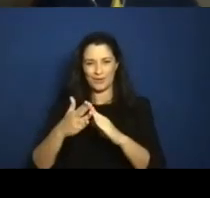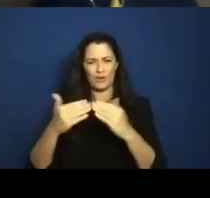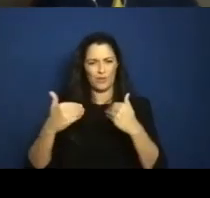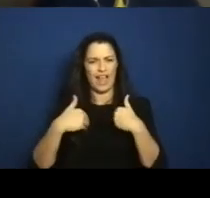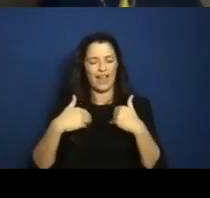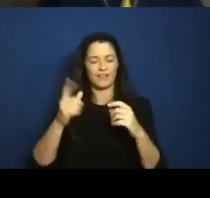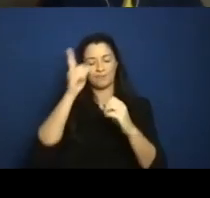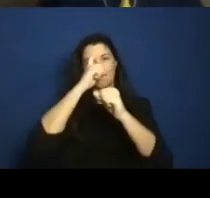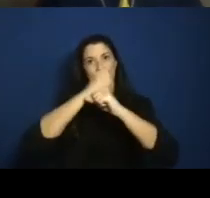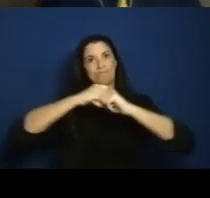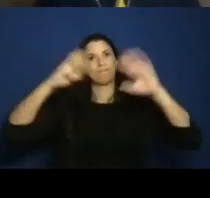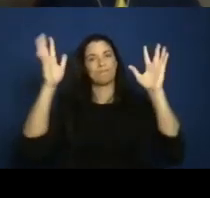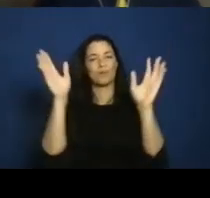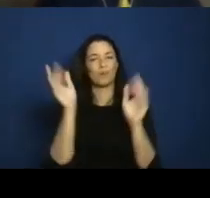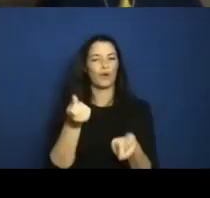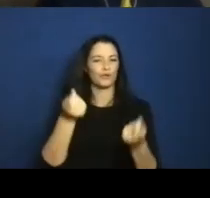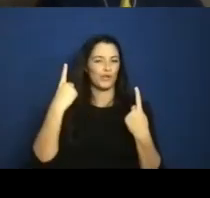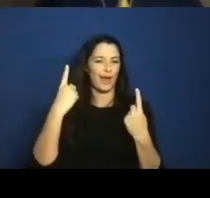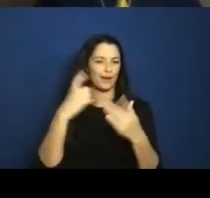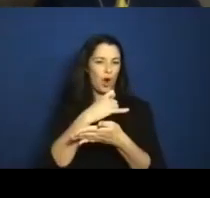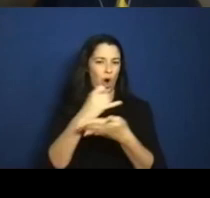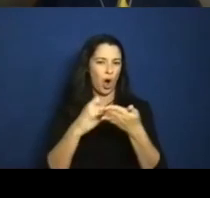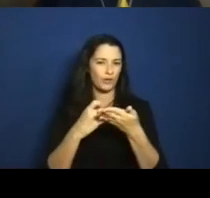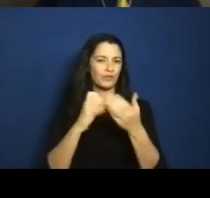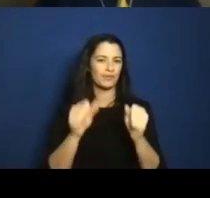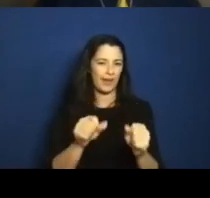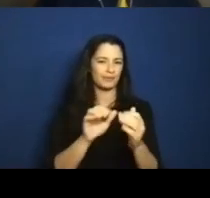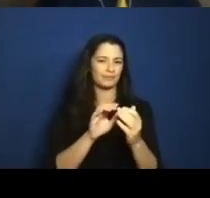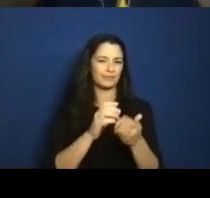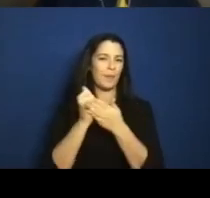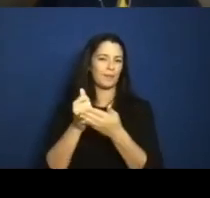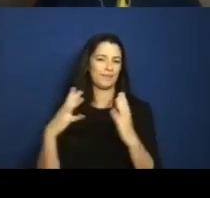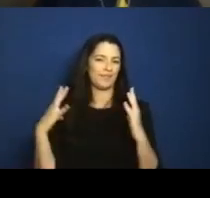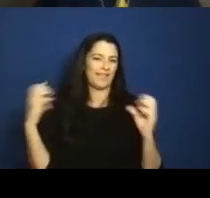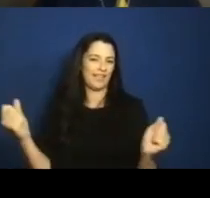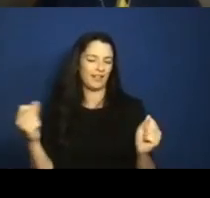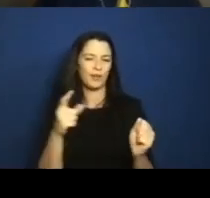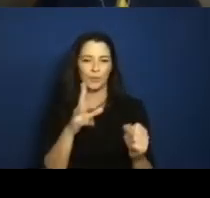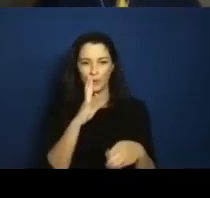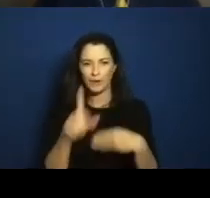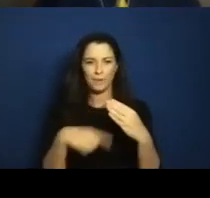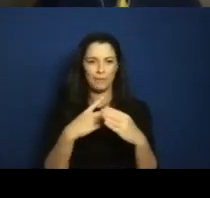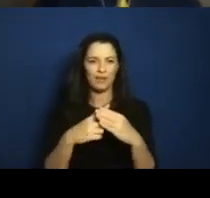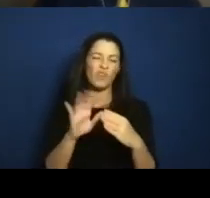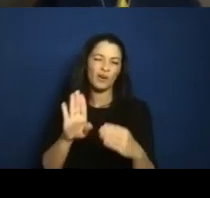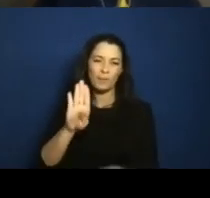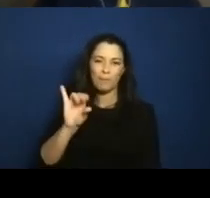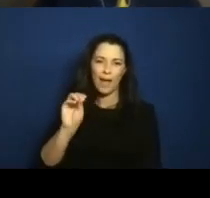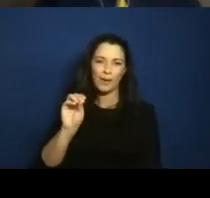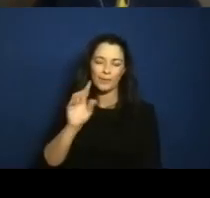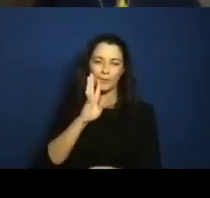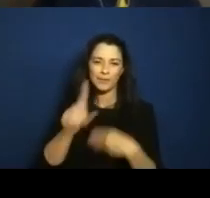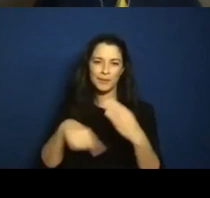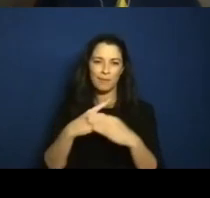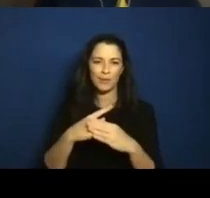understand the importance of art as a modality for healing. You know, you specifically talked a bit, or at least your bio speaks about, you know, traumatic